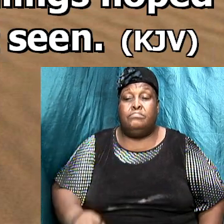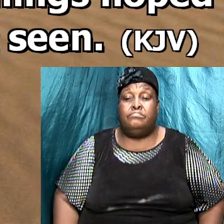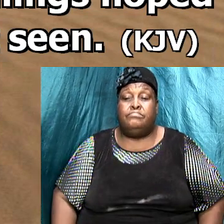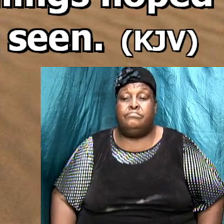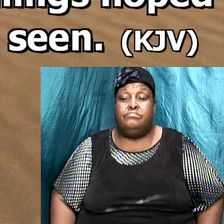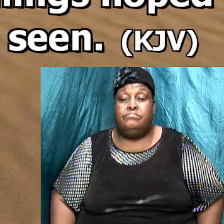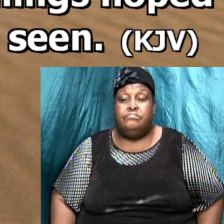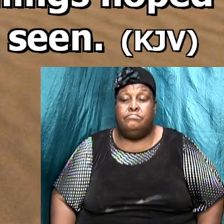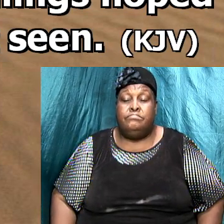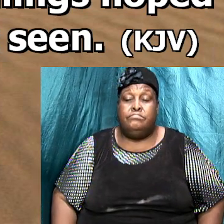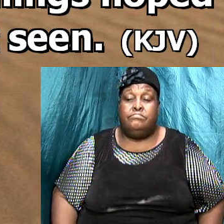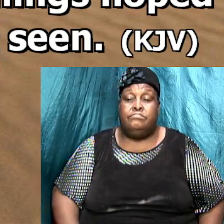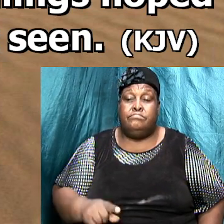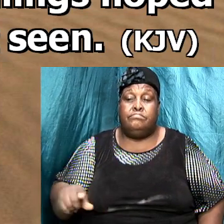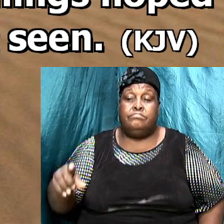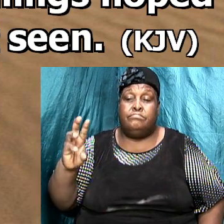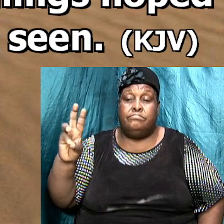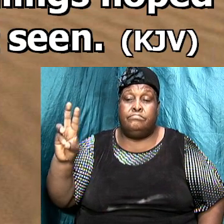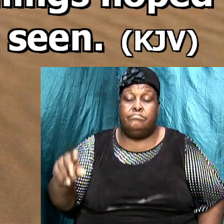to 6.